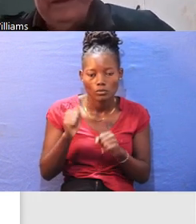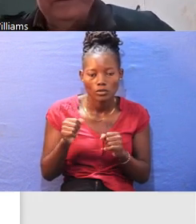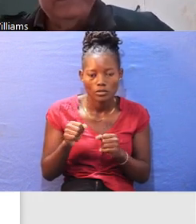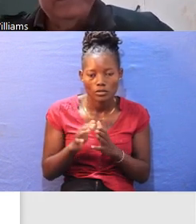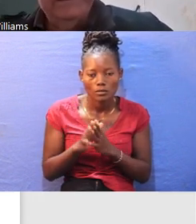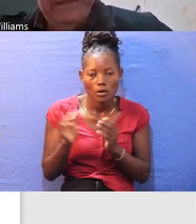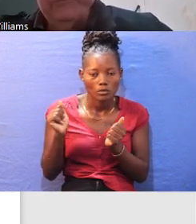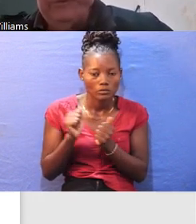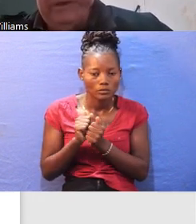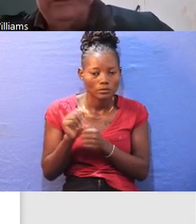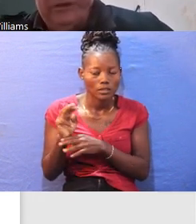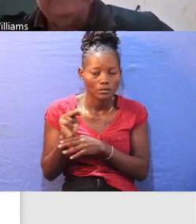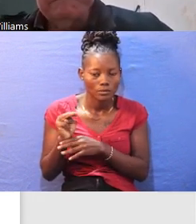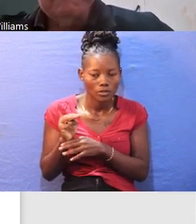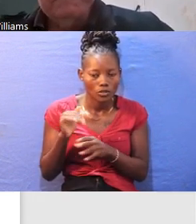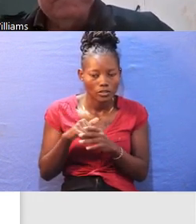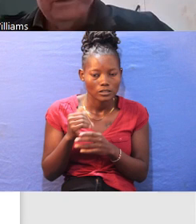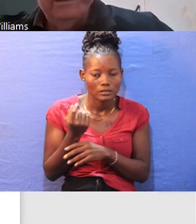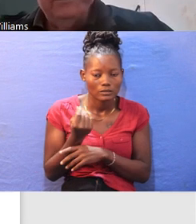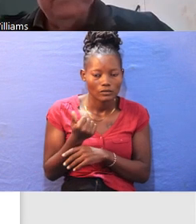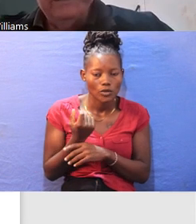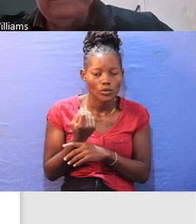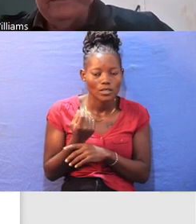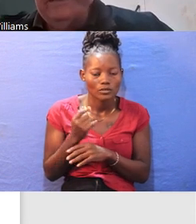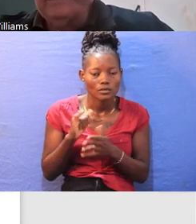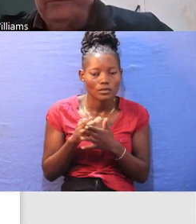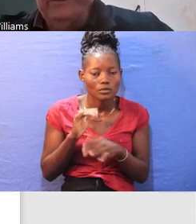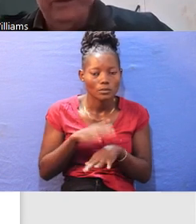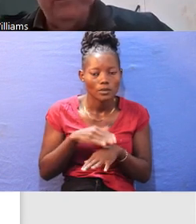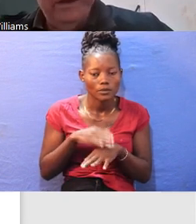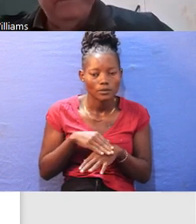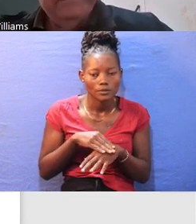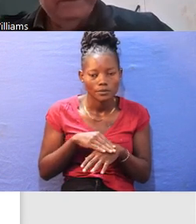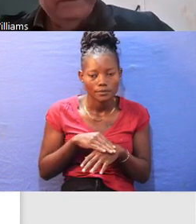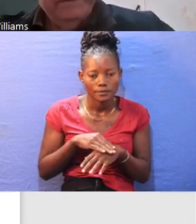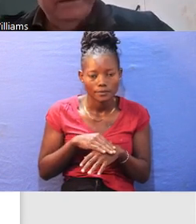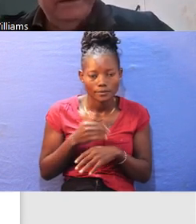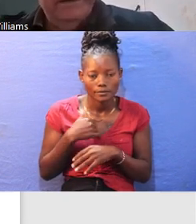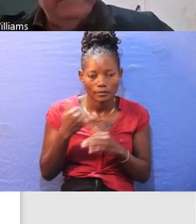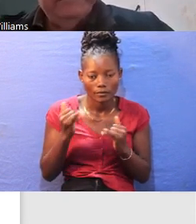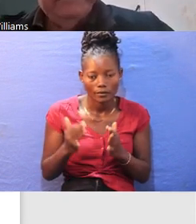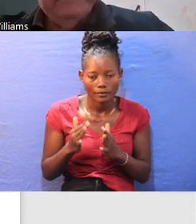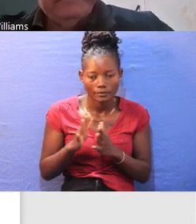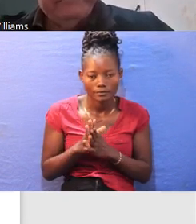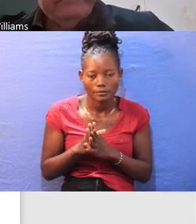around a second. That would be really good. You've got an athlete that can really run well.